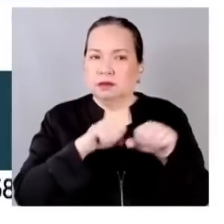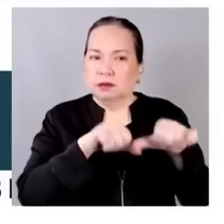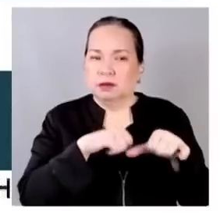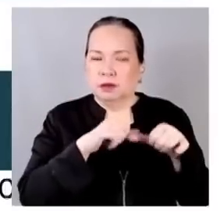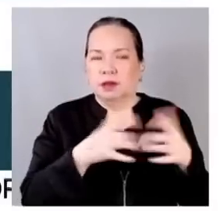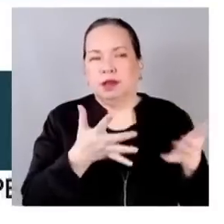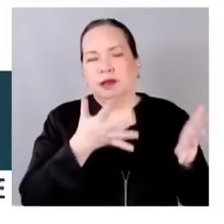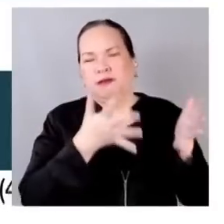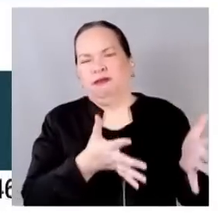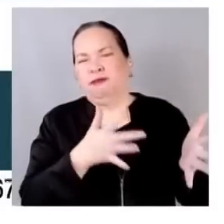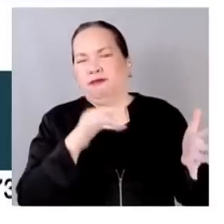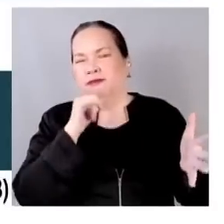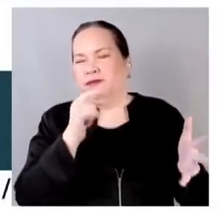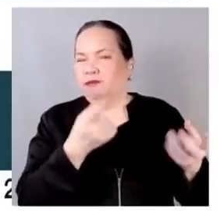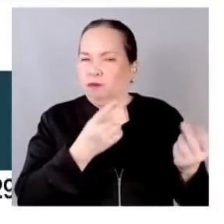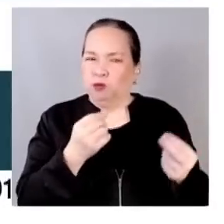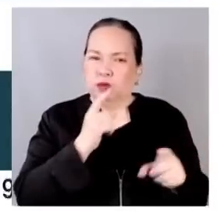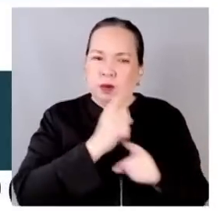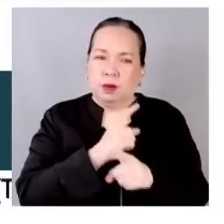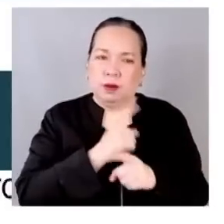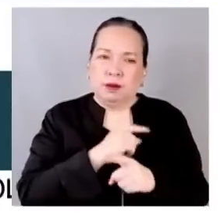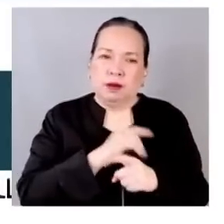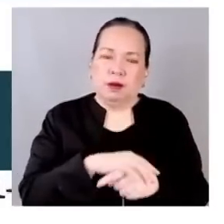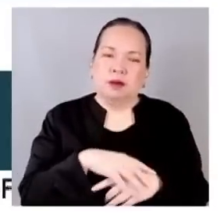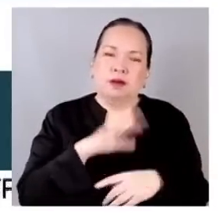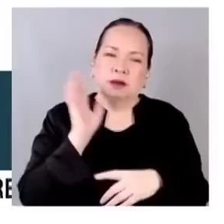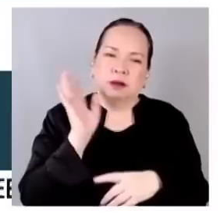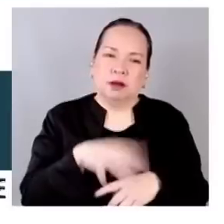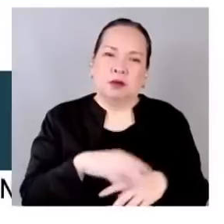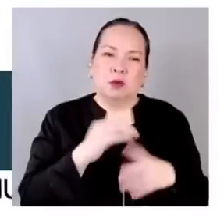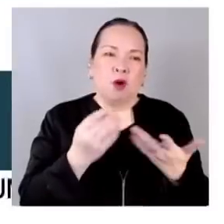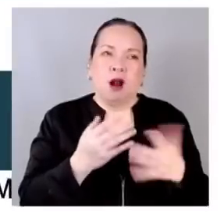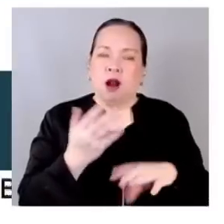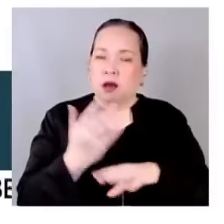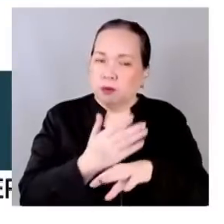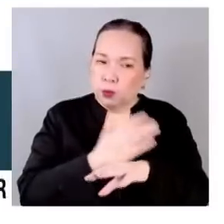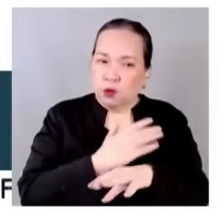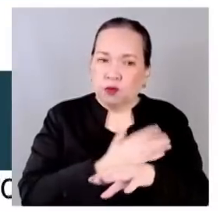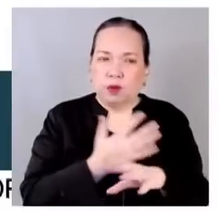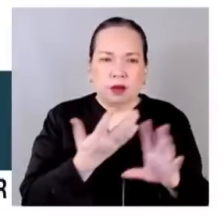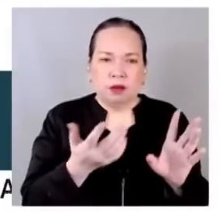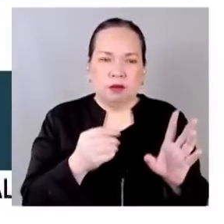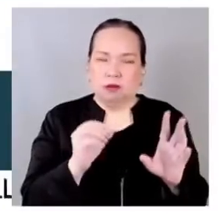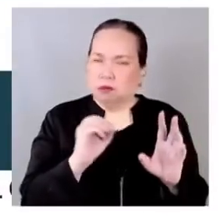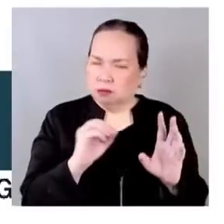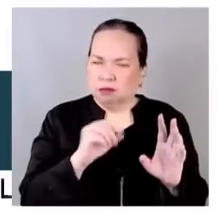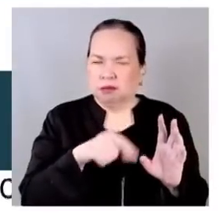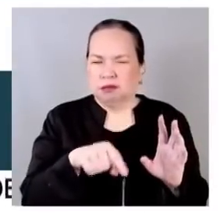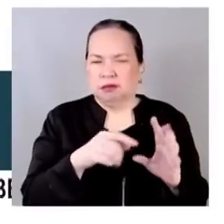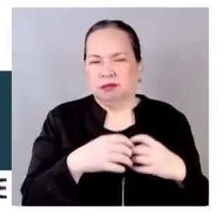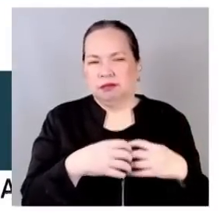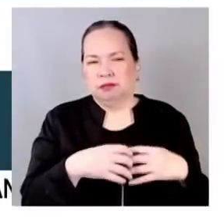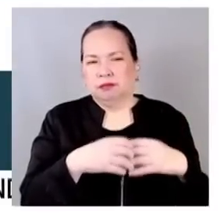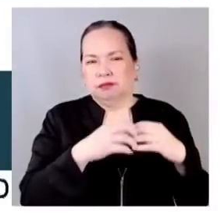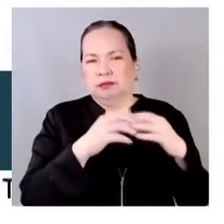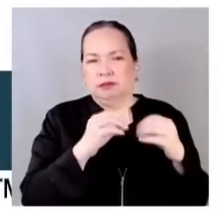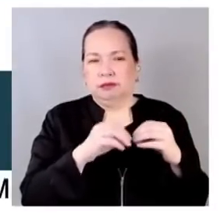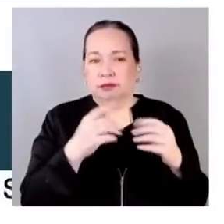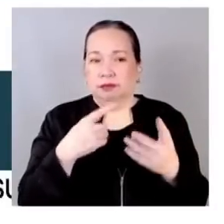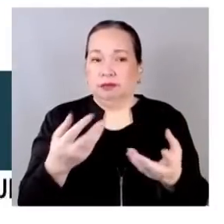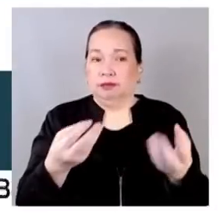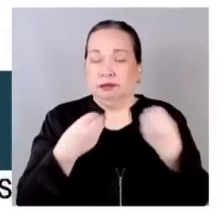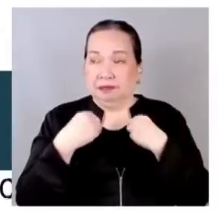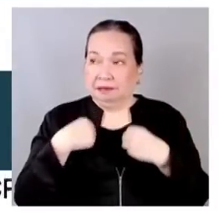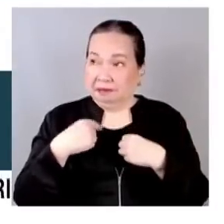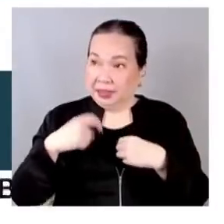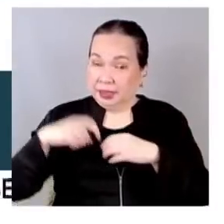mismanagement, no infrastructure development. And I now have a very tall order